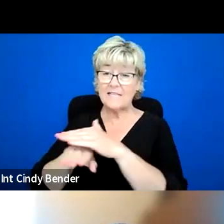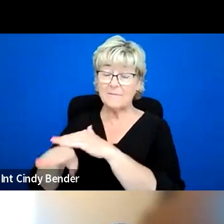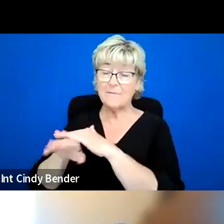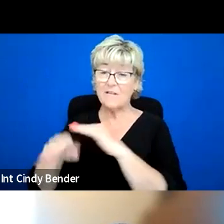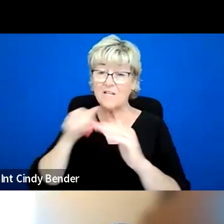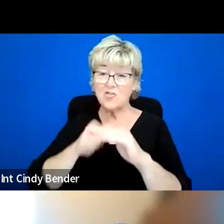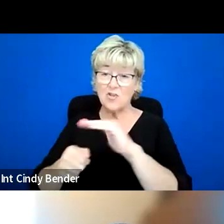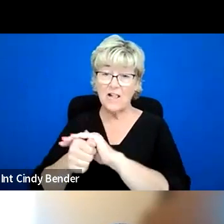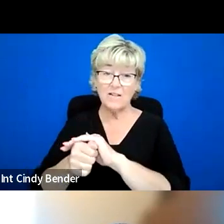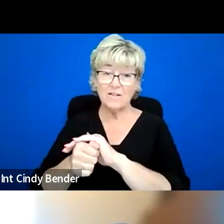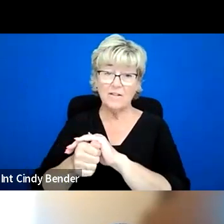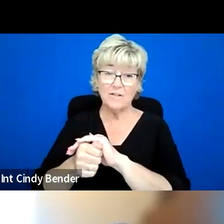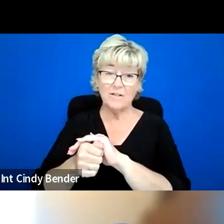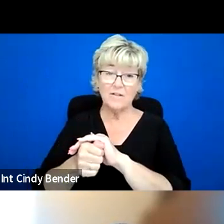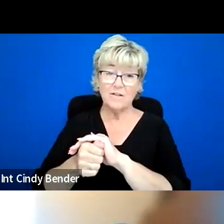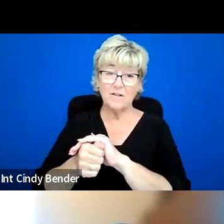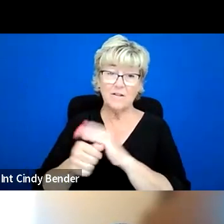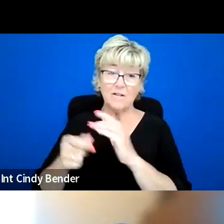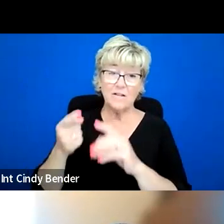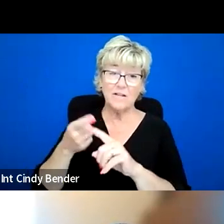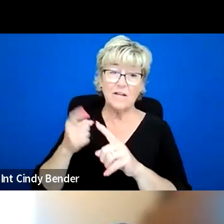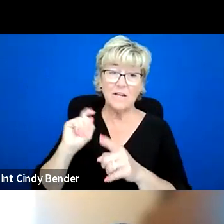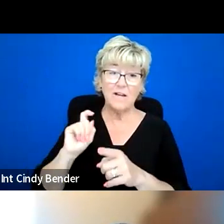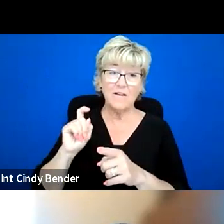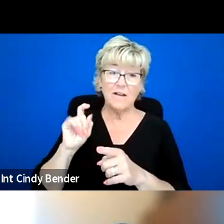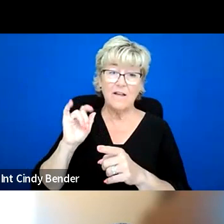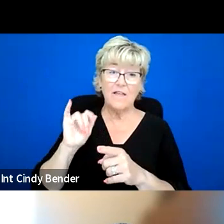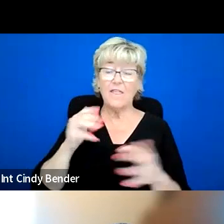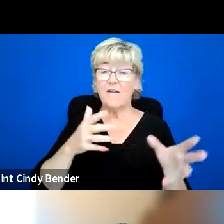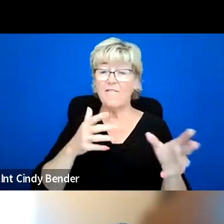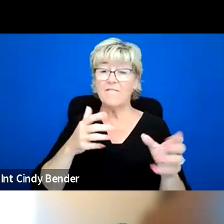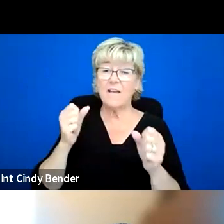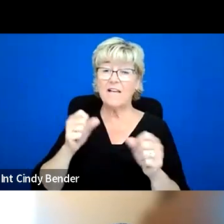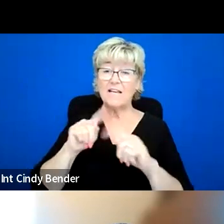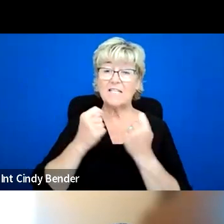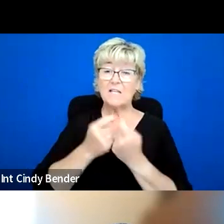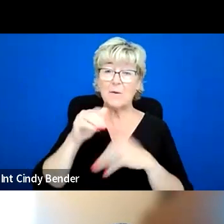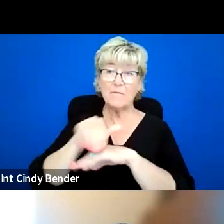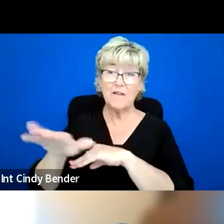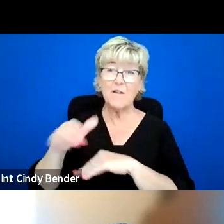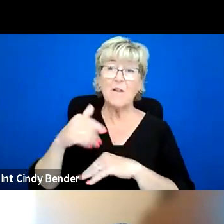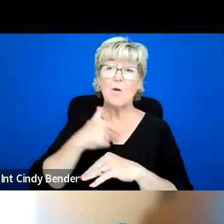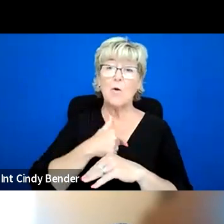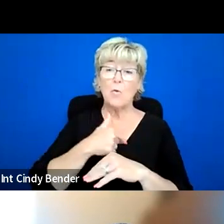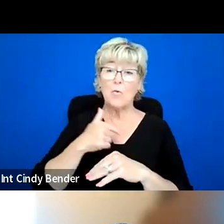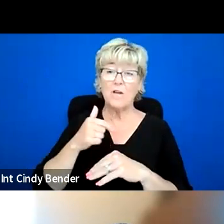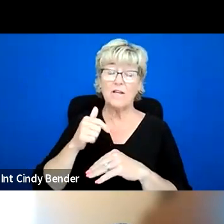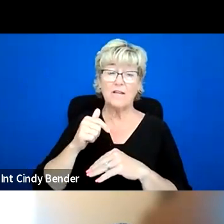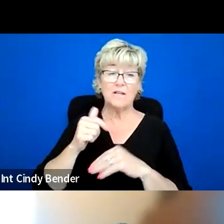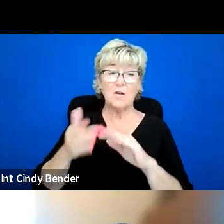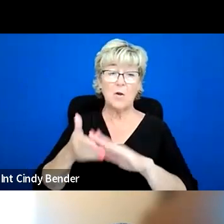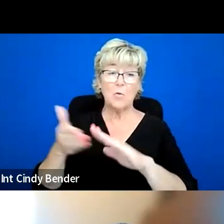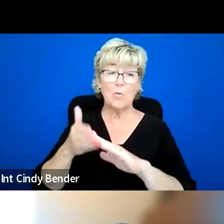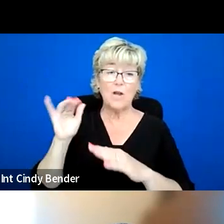are from the FAST teams that we We actually run the FAST program in the state of California,